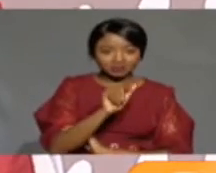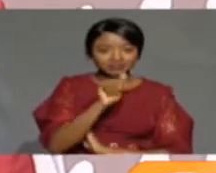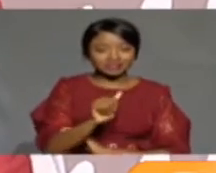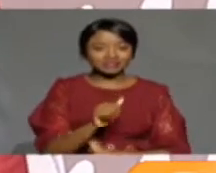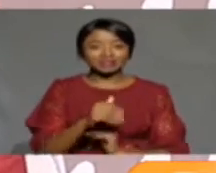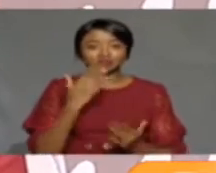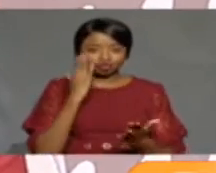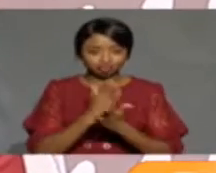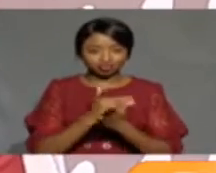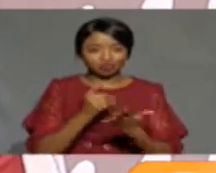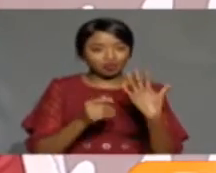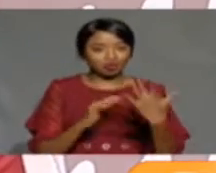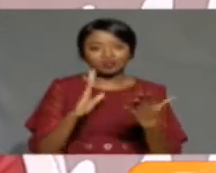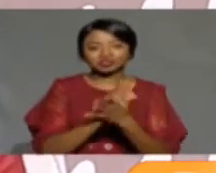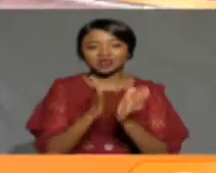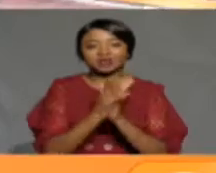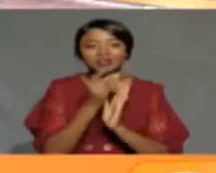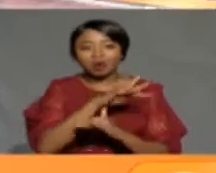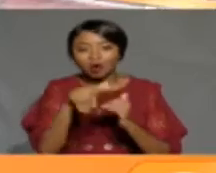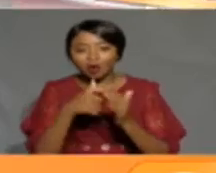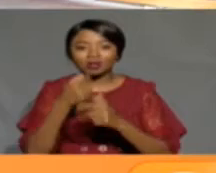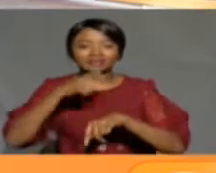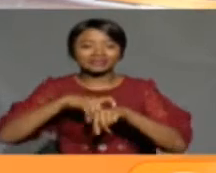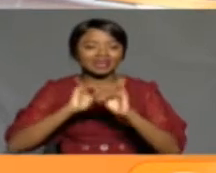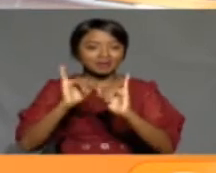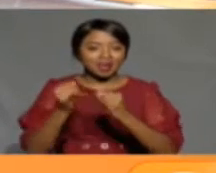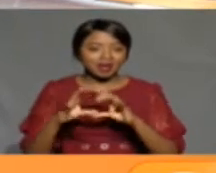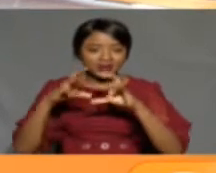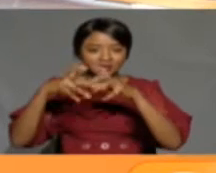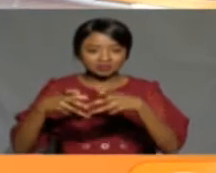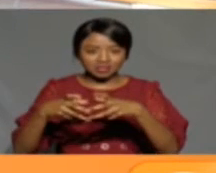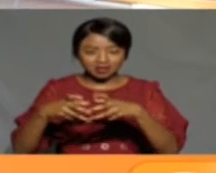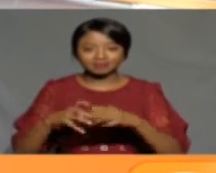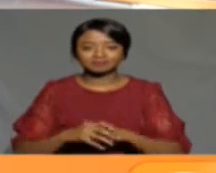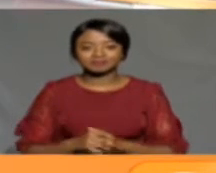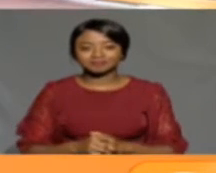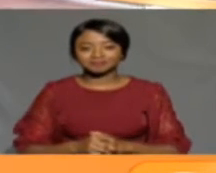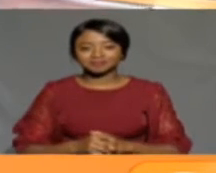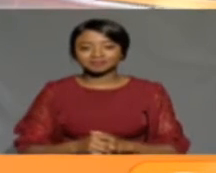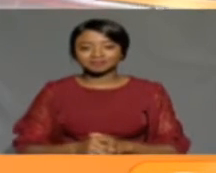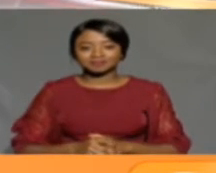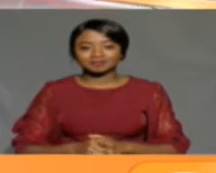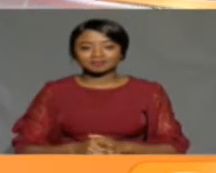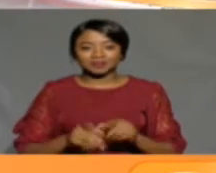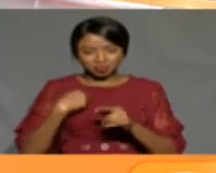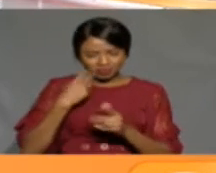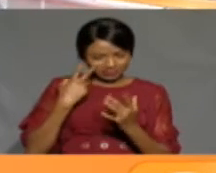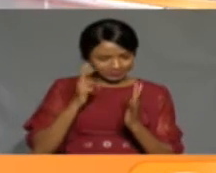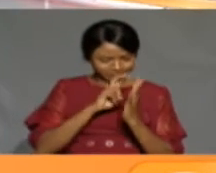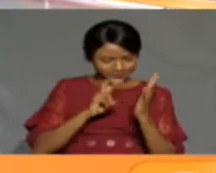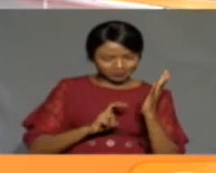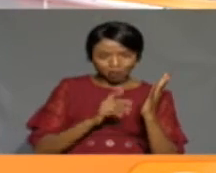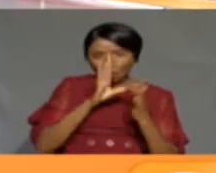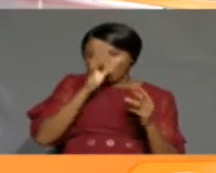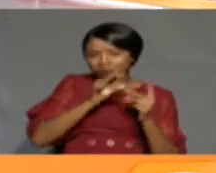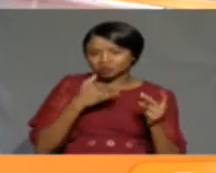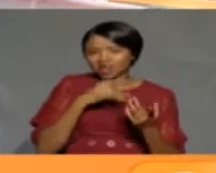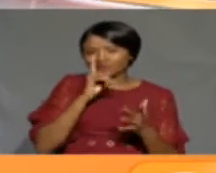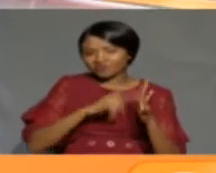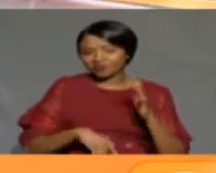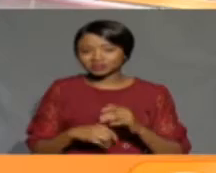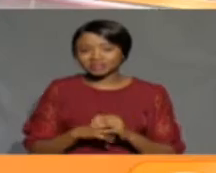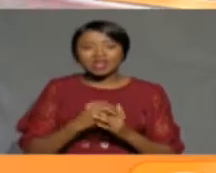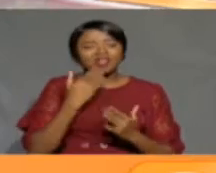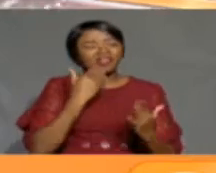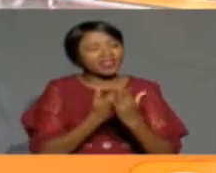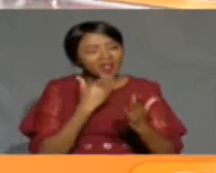is a document we'll be sharing with our viewers, especially during News Gang. We'll I'm sure take a look at it and see what options are there for painting so